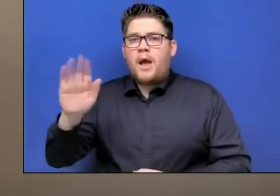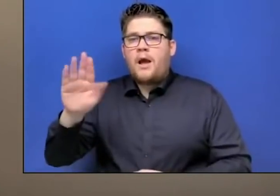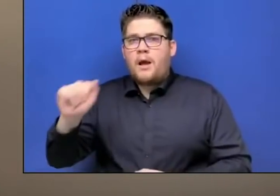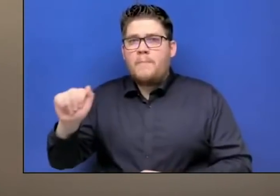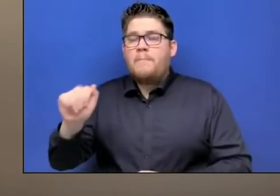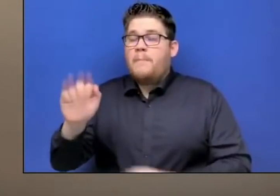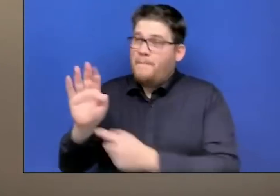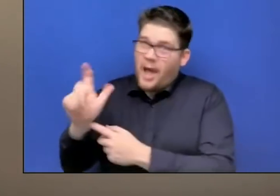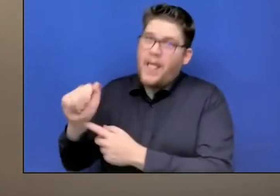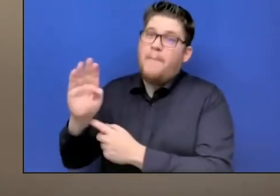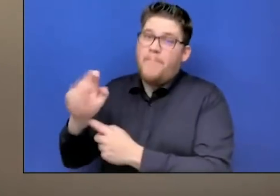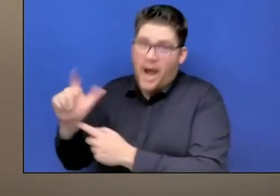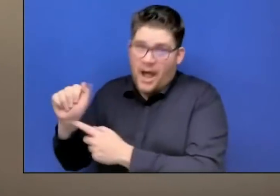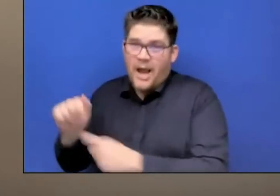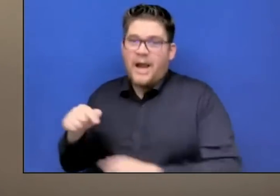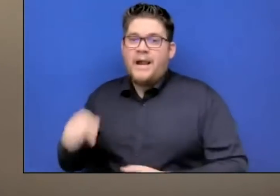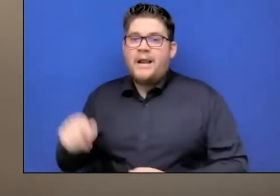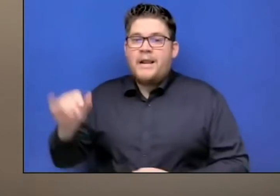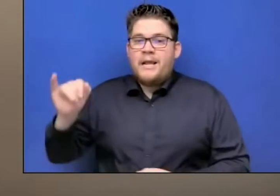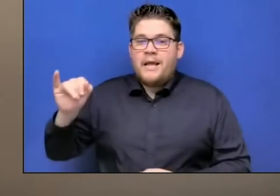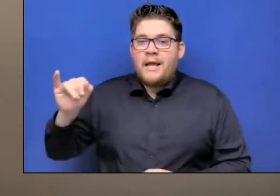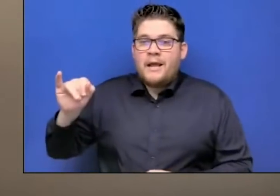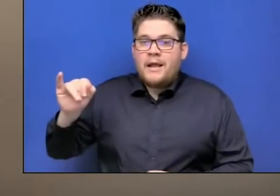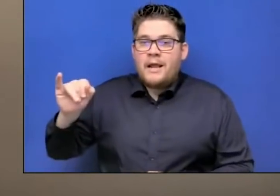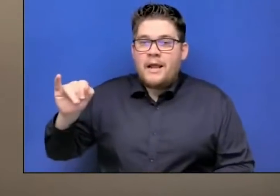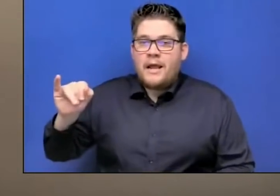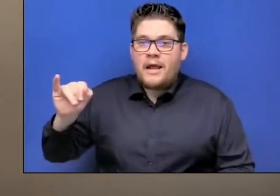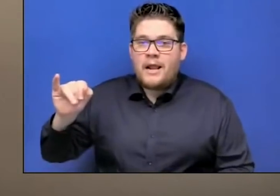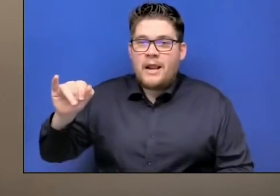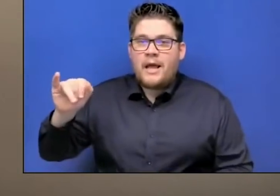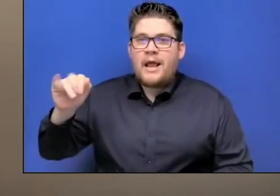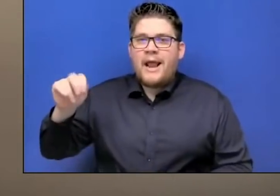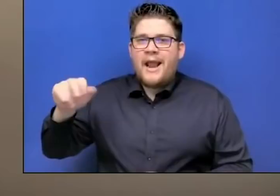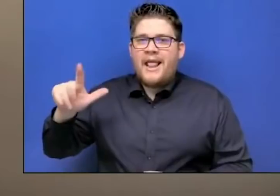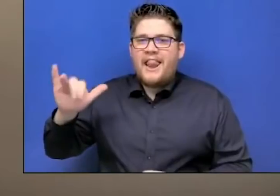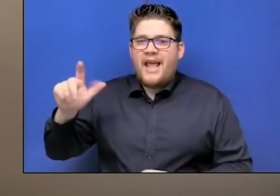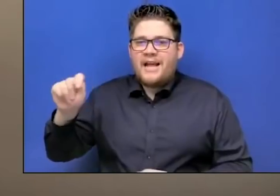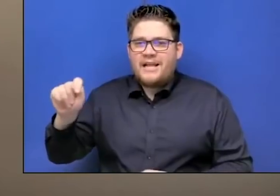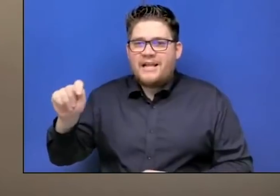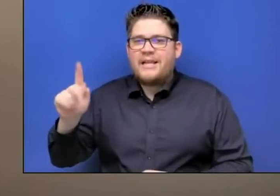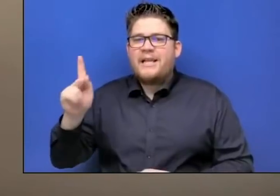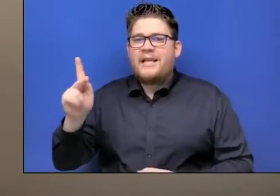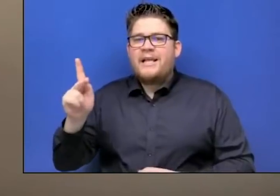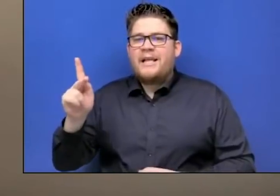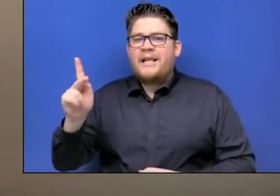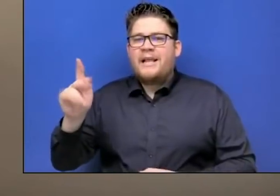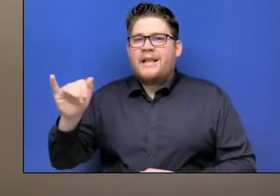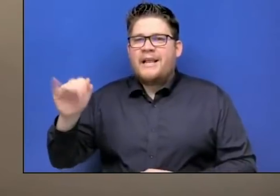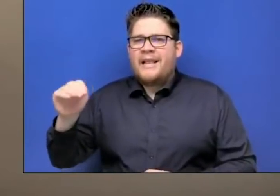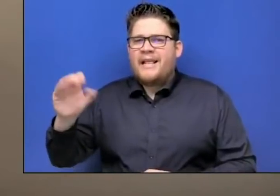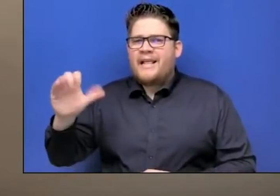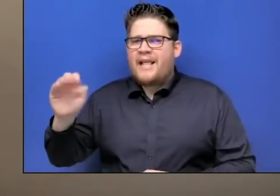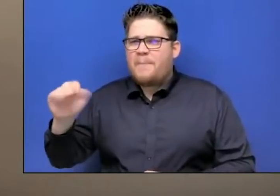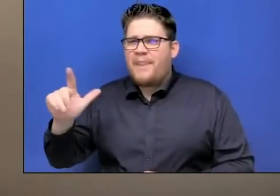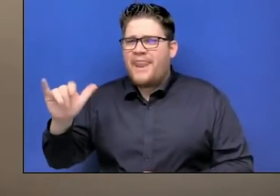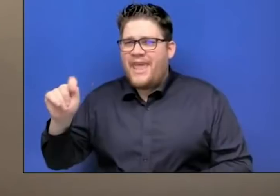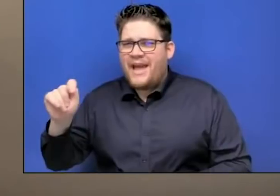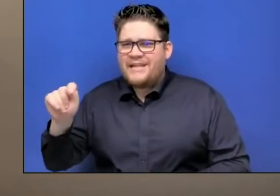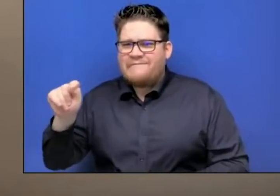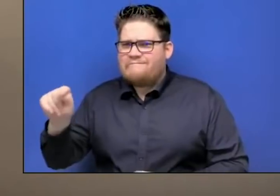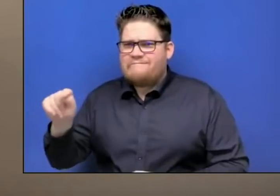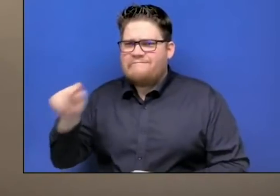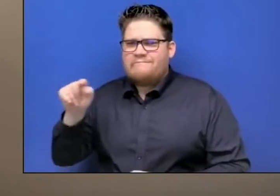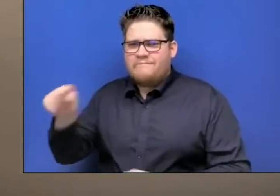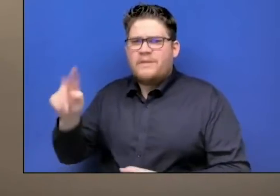and the northwest end of Vancouver Island from Tofino North are susceptible to seeing the largest amount up